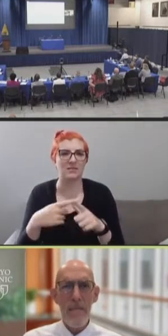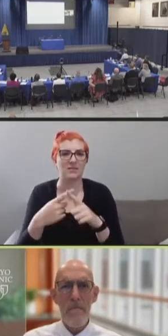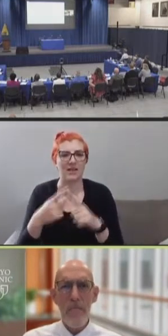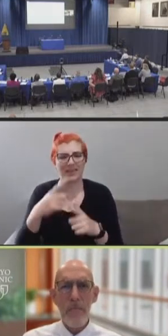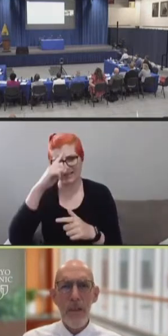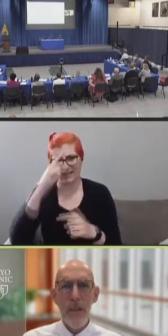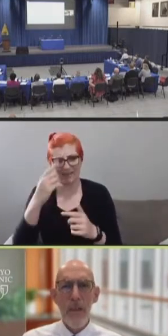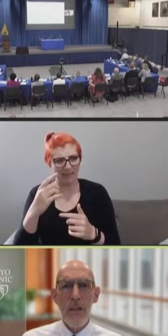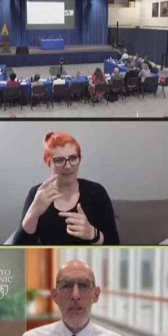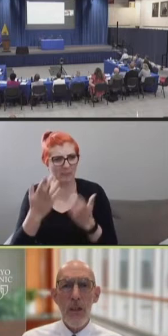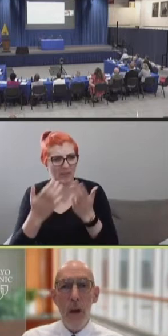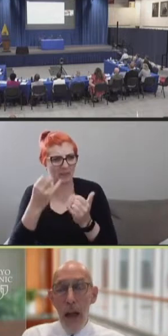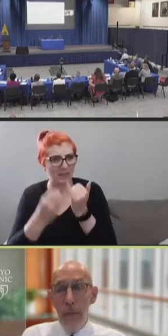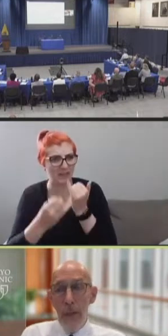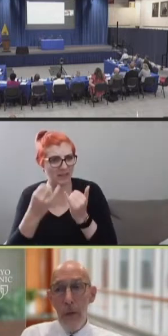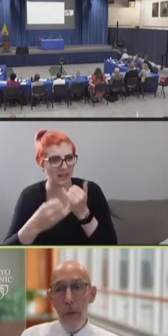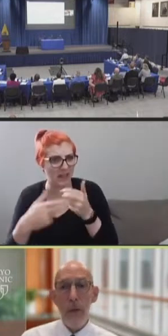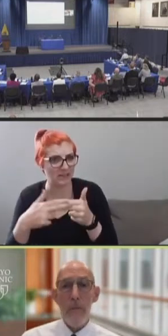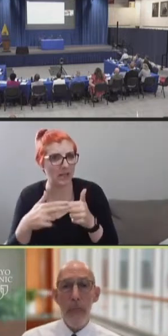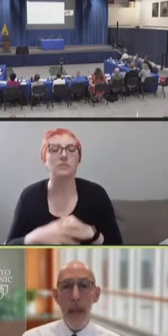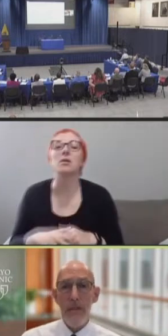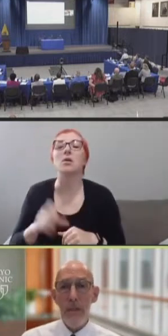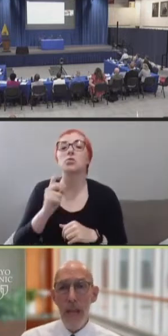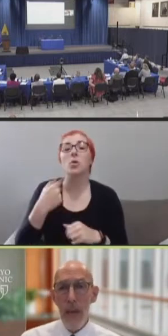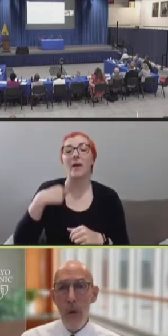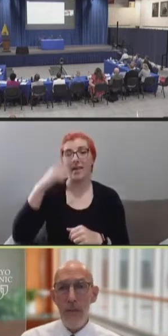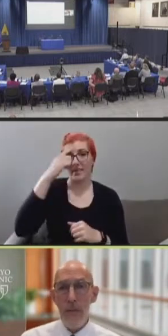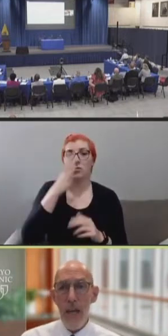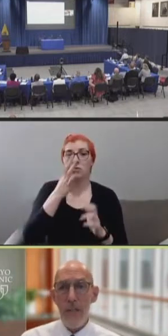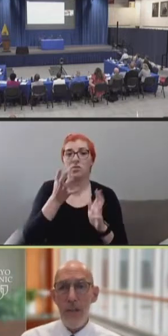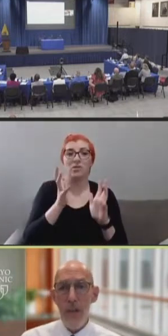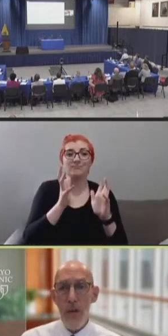slide. So I think we will abandon a